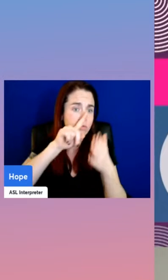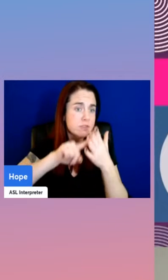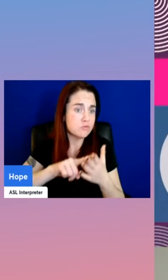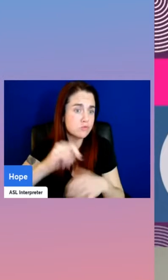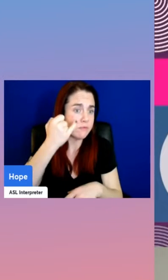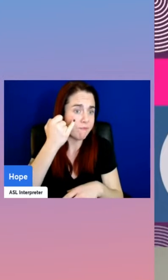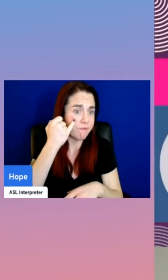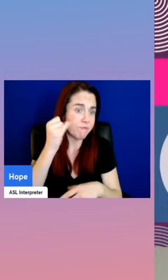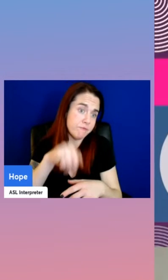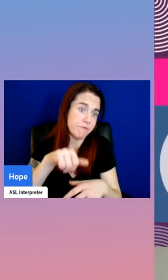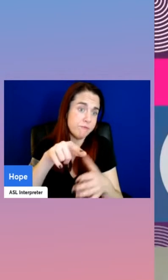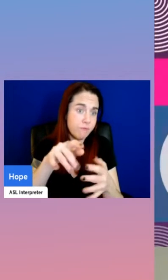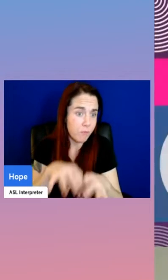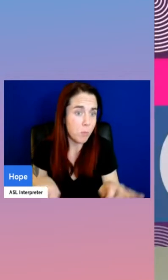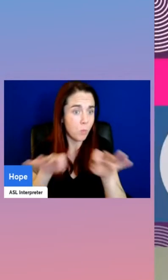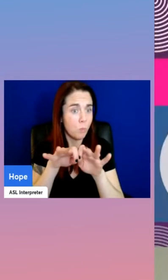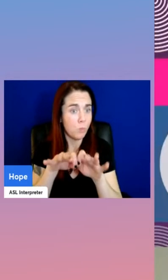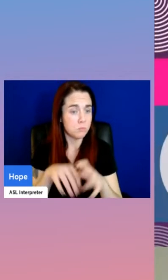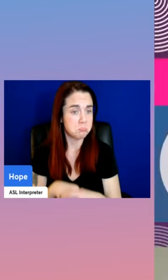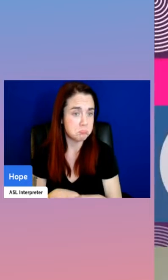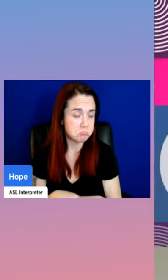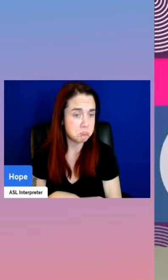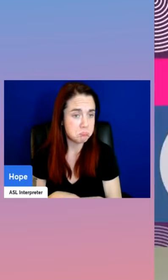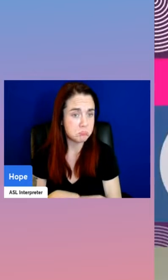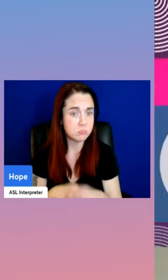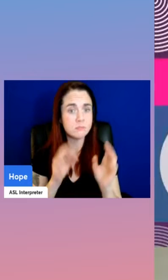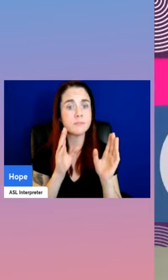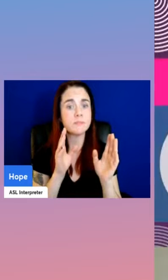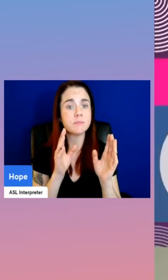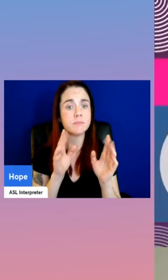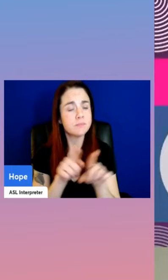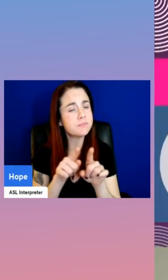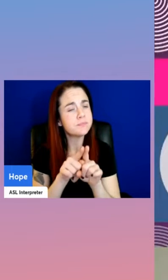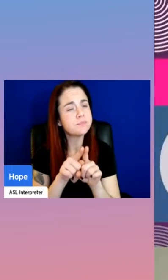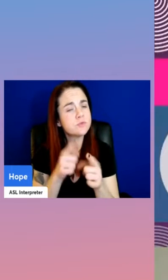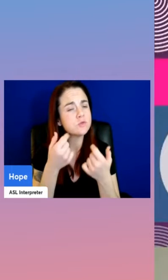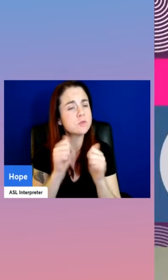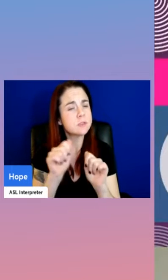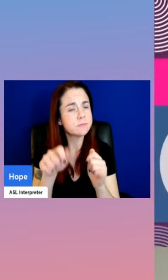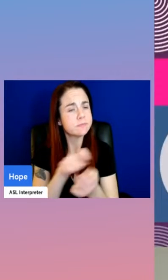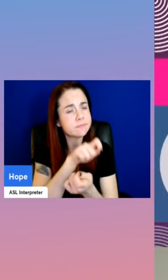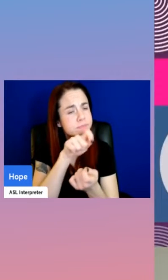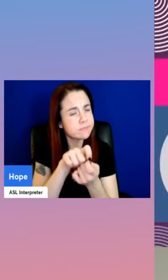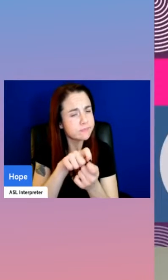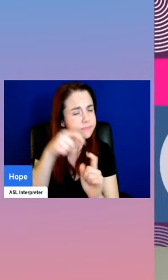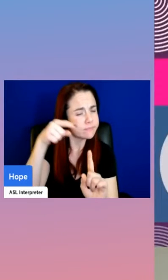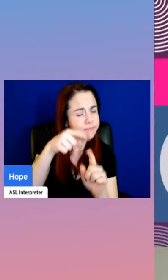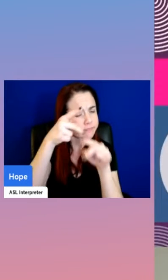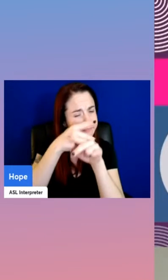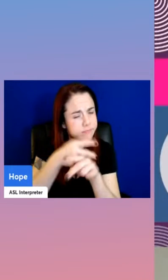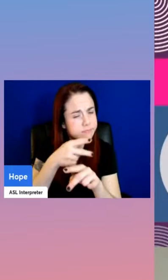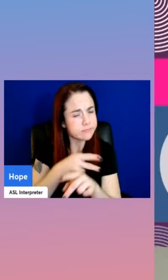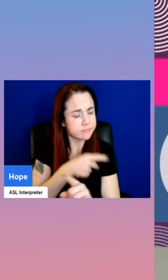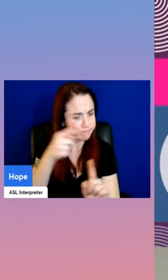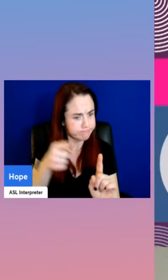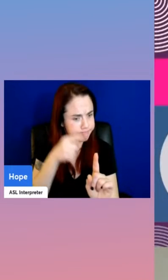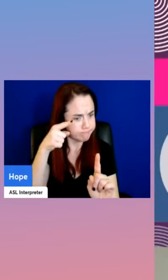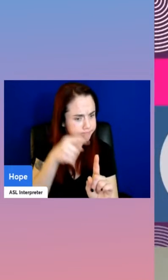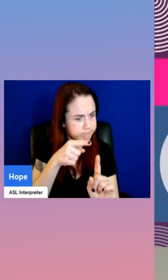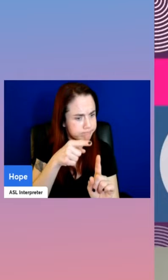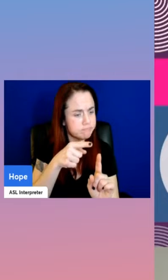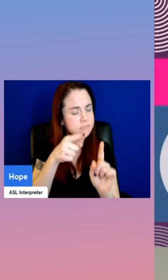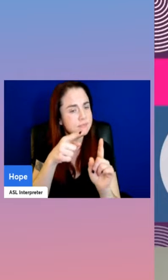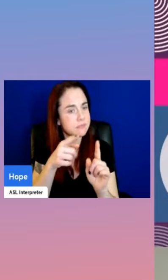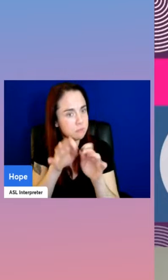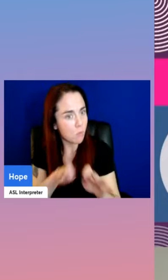be a requirement. And being able to pinpoint the important aspects as part of that will really help you a lot when you